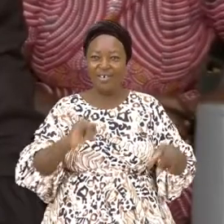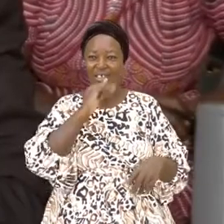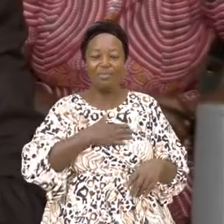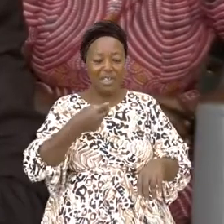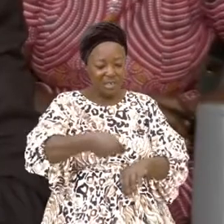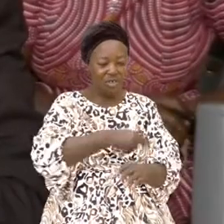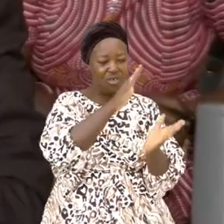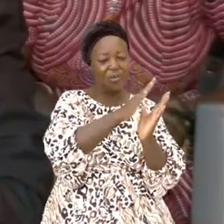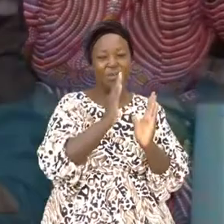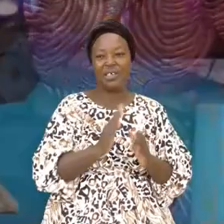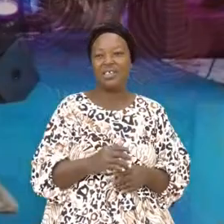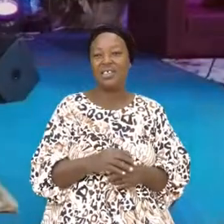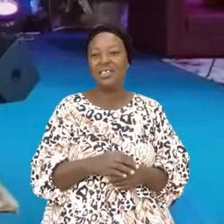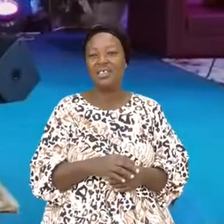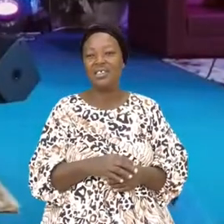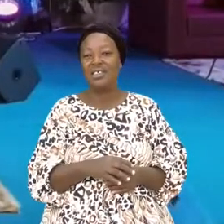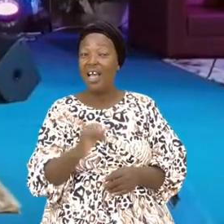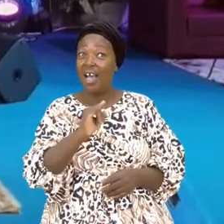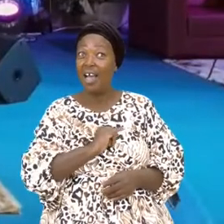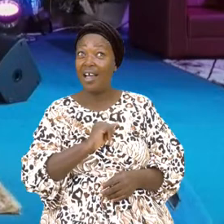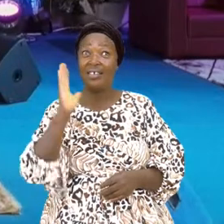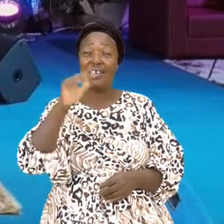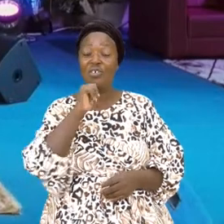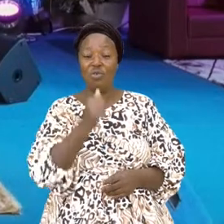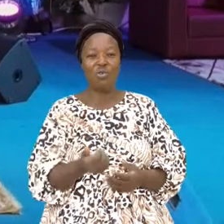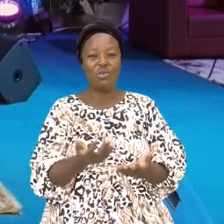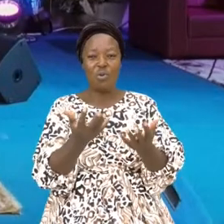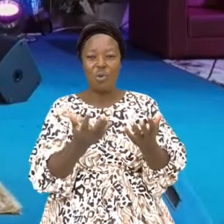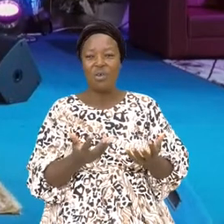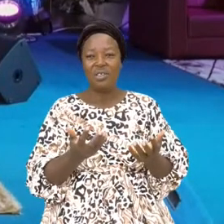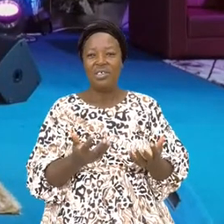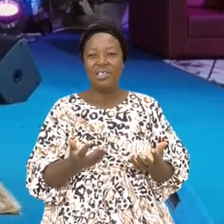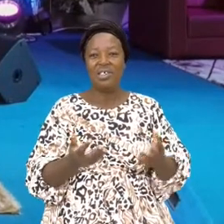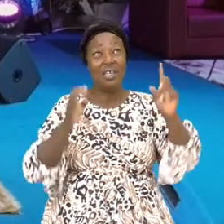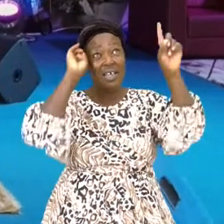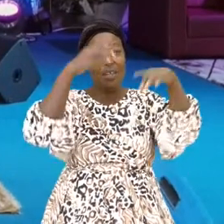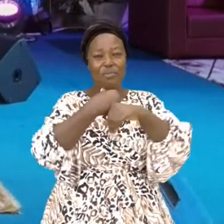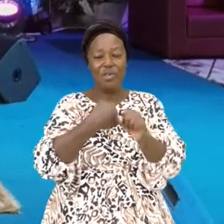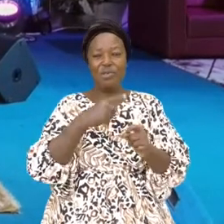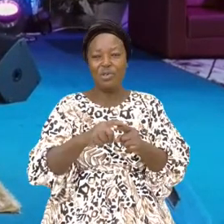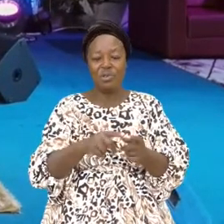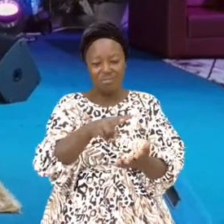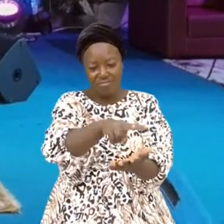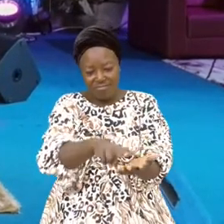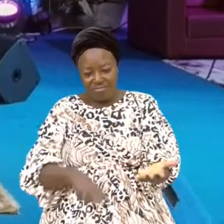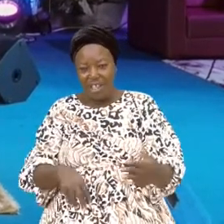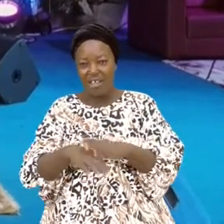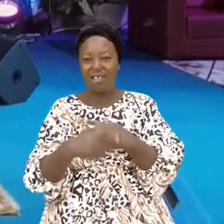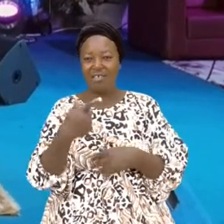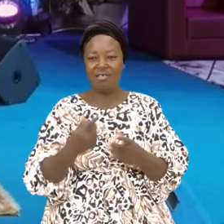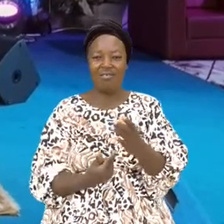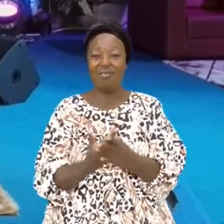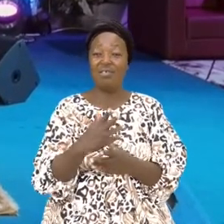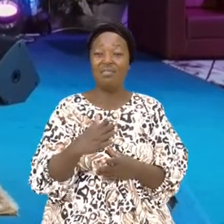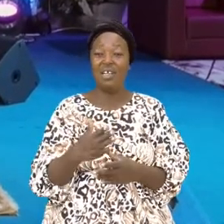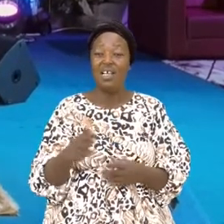shepherd, I shall not want. He maketh me to lie down in green pastures. He